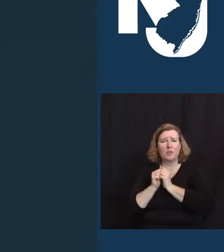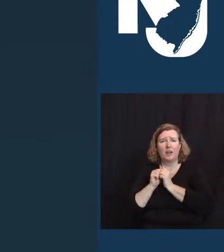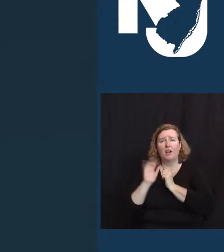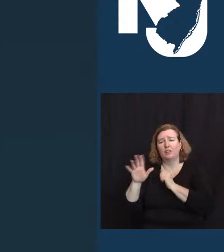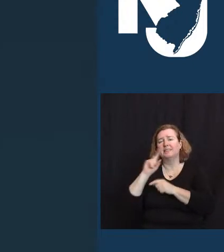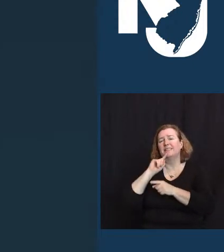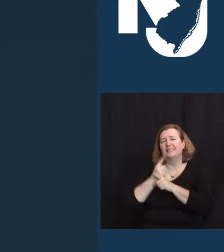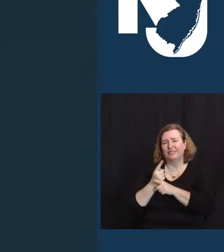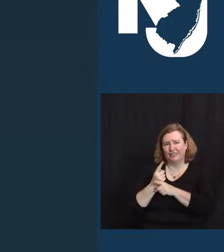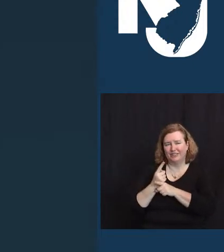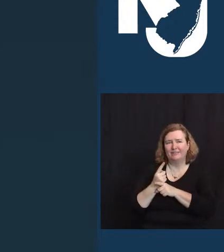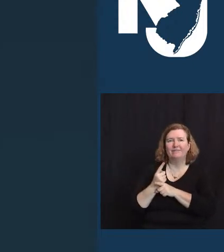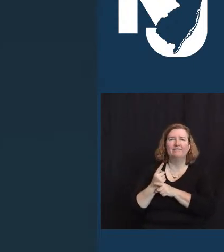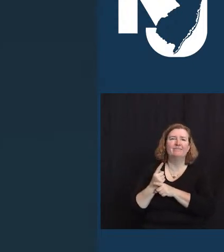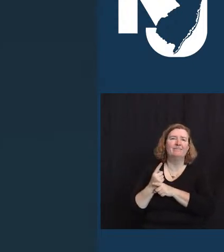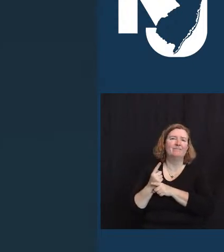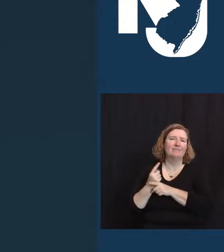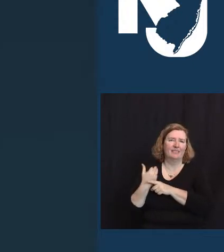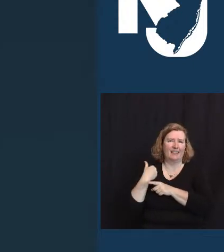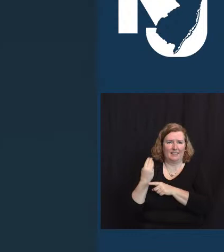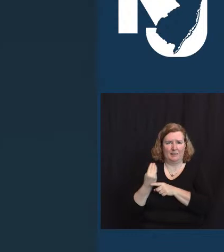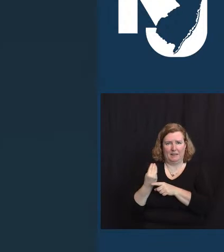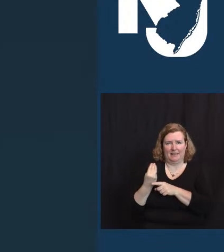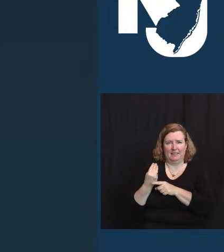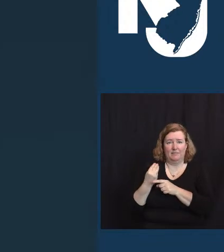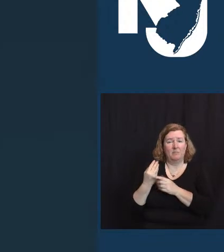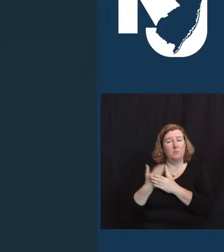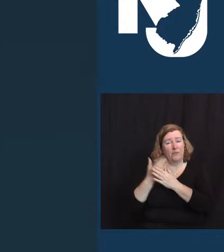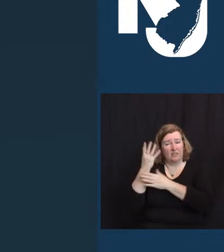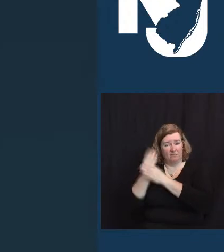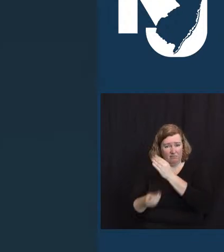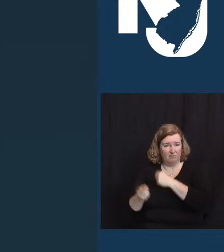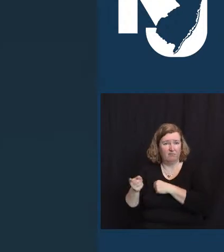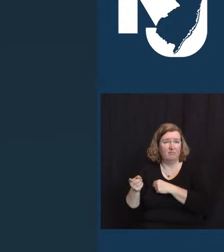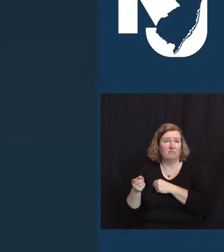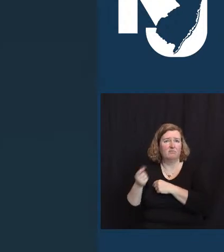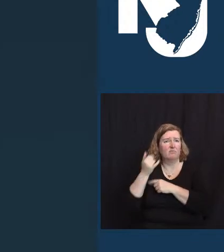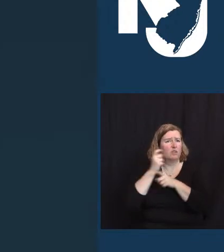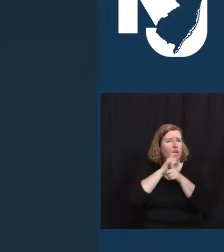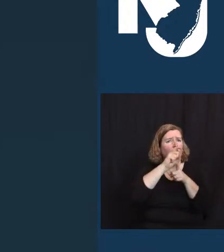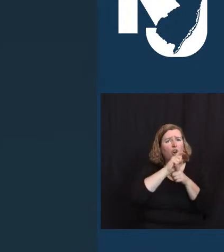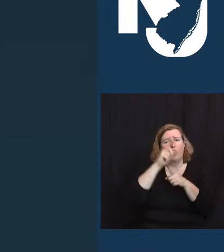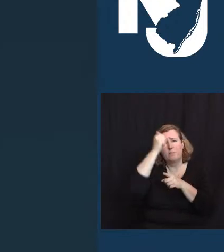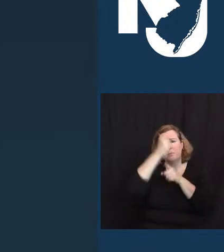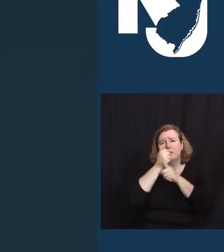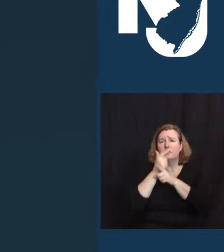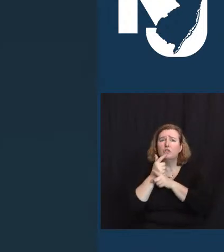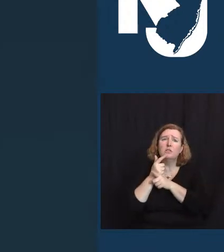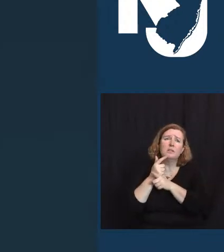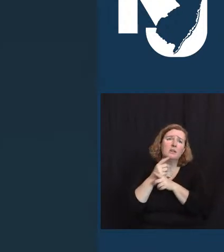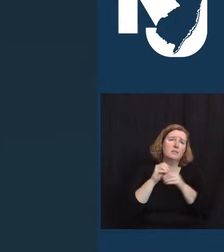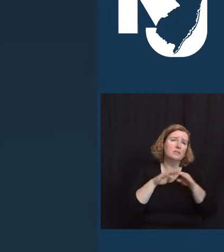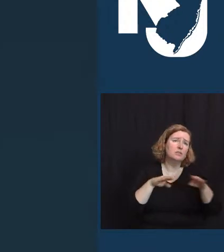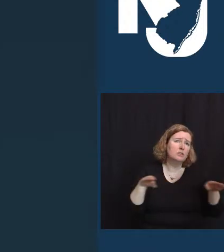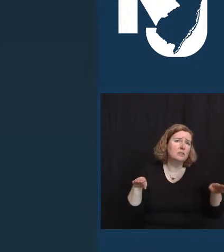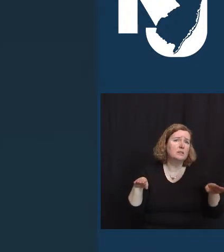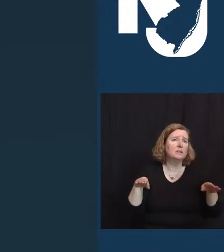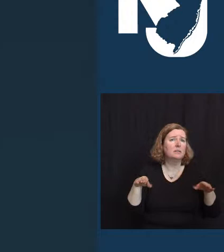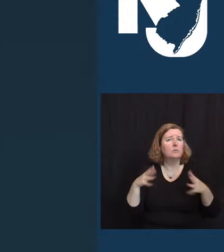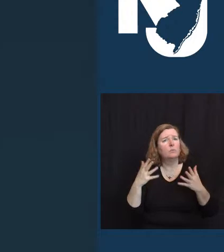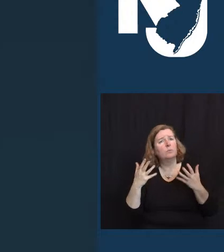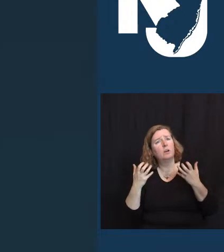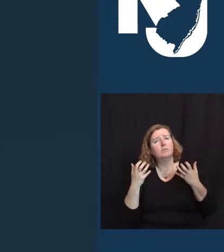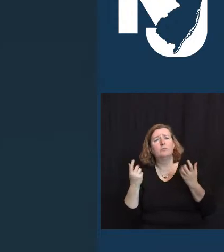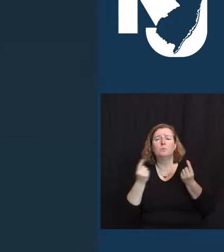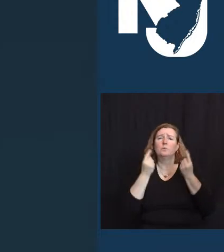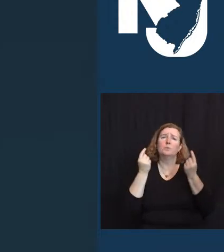Monday. Judy, before she died, talked to her sister and her brothers and their kids about doing something special for